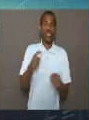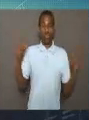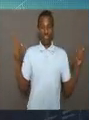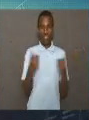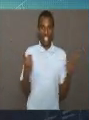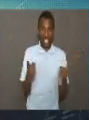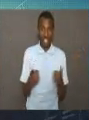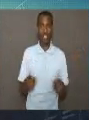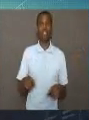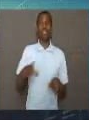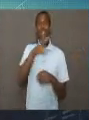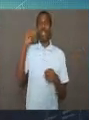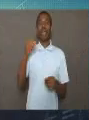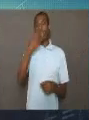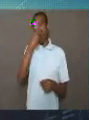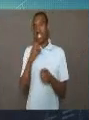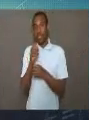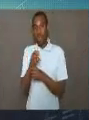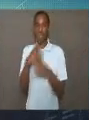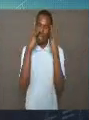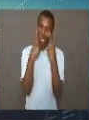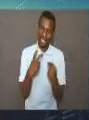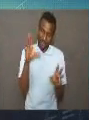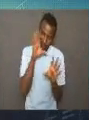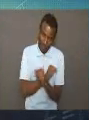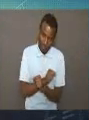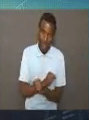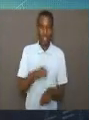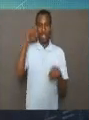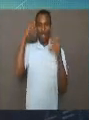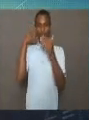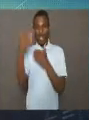functions of refrigerators and heat pumps.